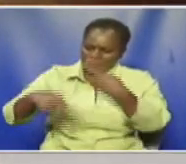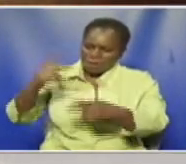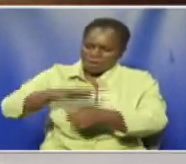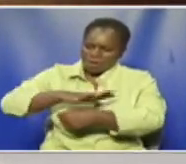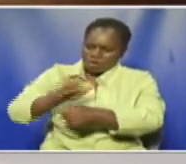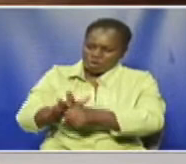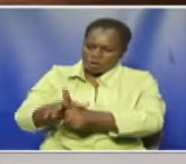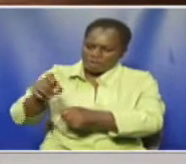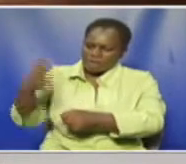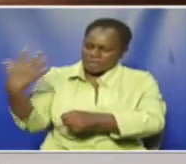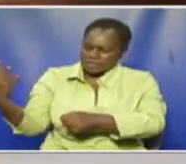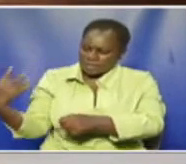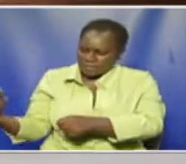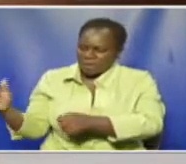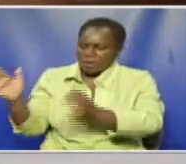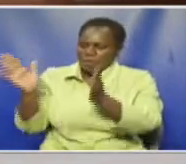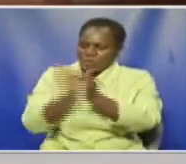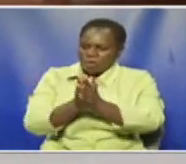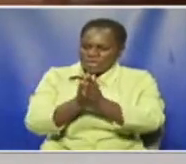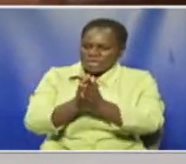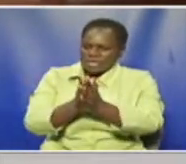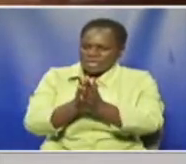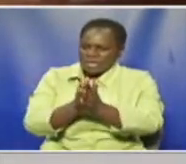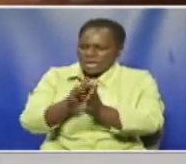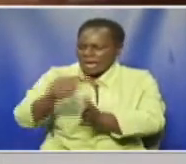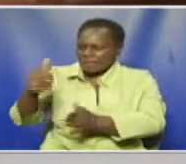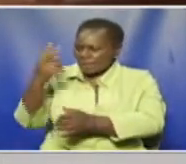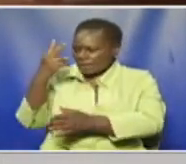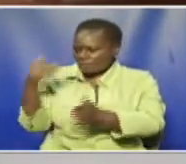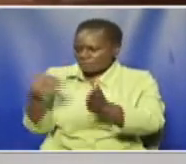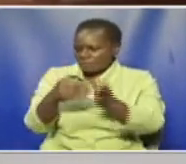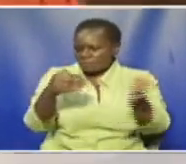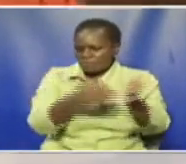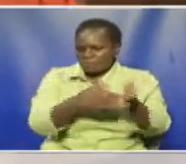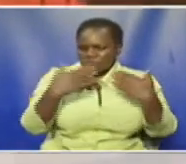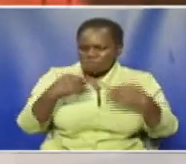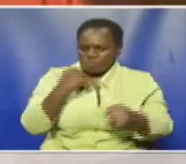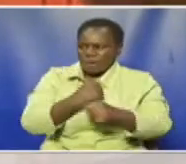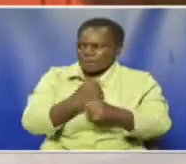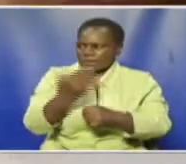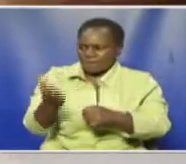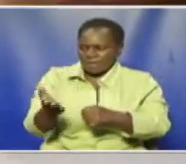COVID-19 commodities. Alongside Manjari, other suspended employees